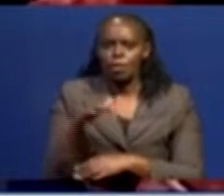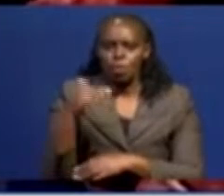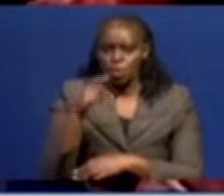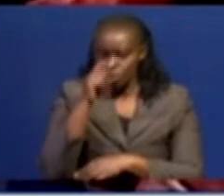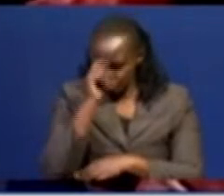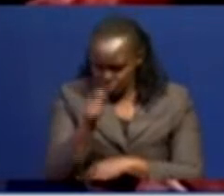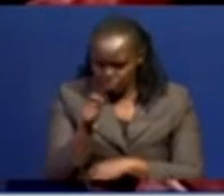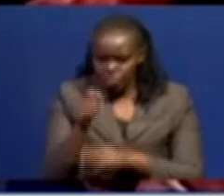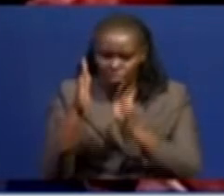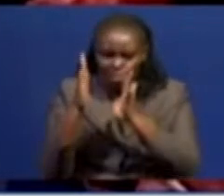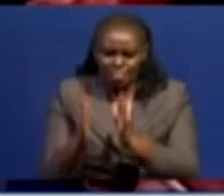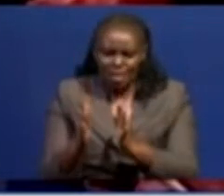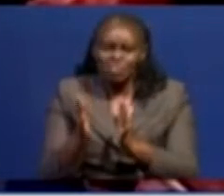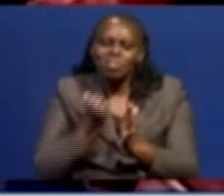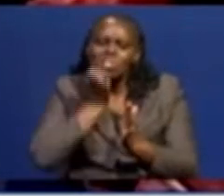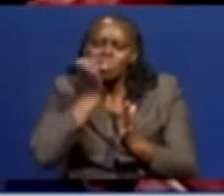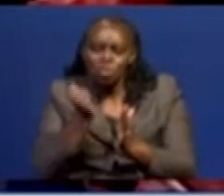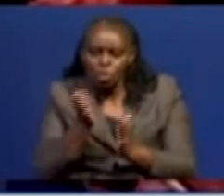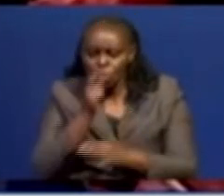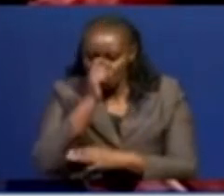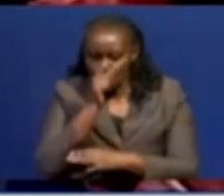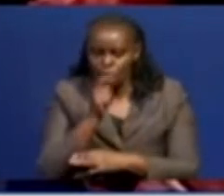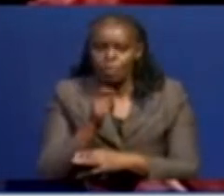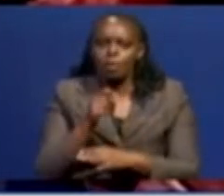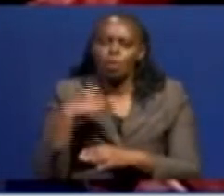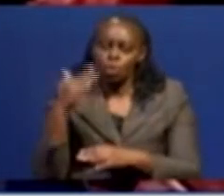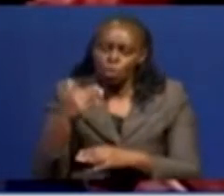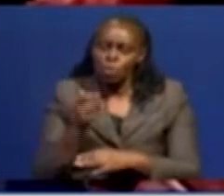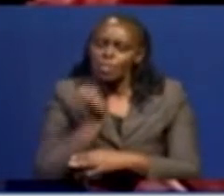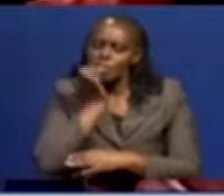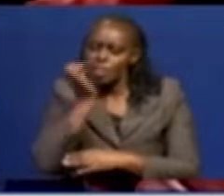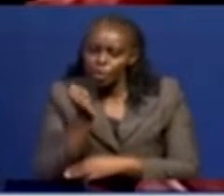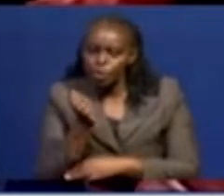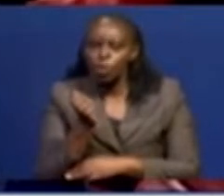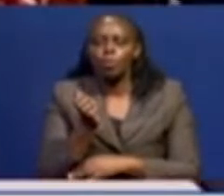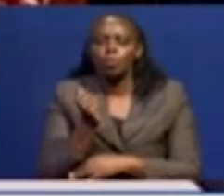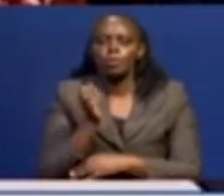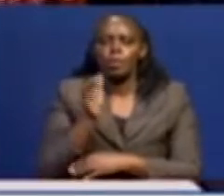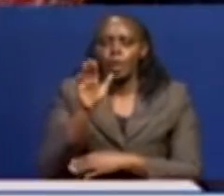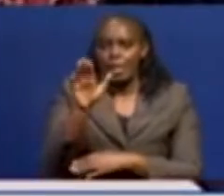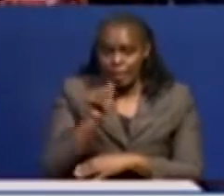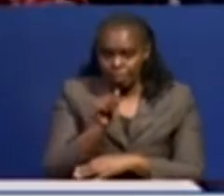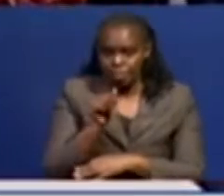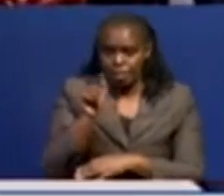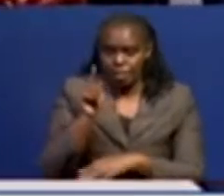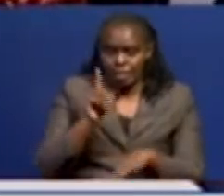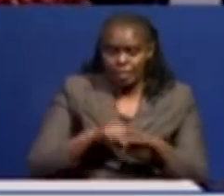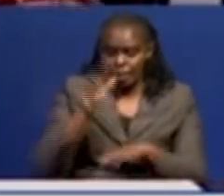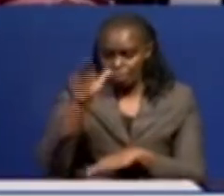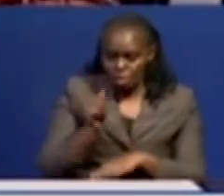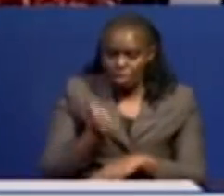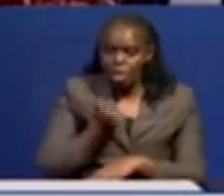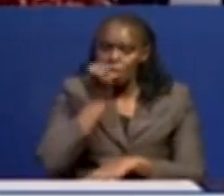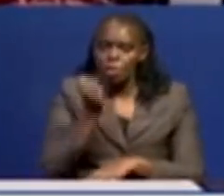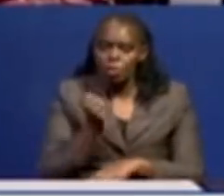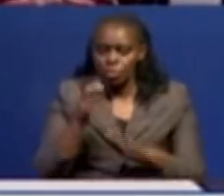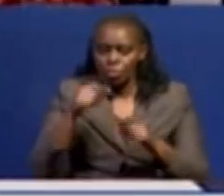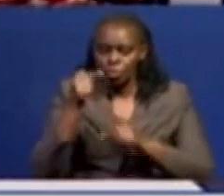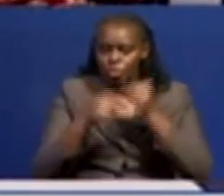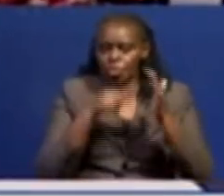or is perpetually and notorious of ignoring the same? He doesn't. Again, what then do you continue to